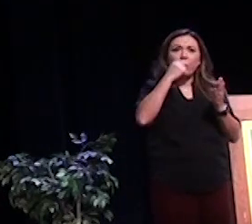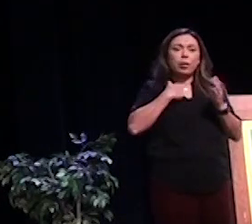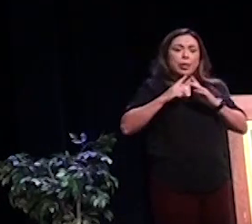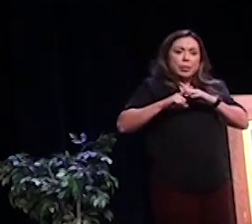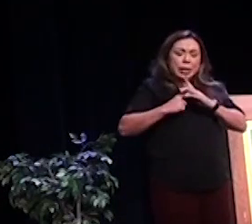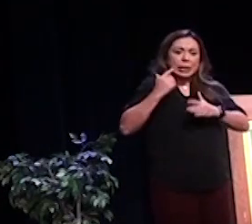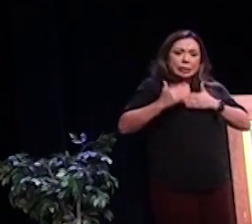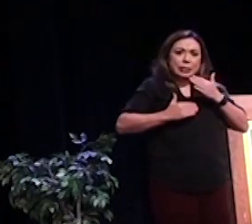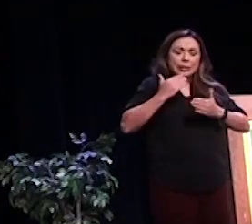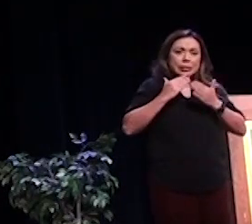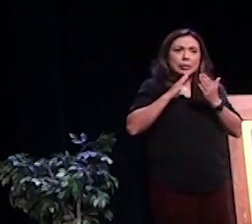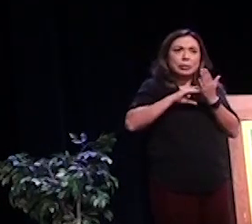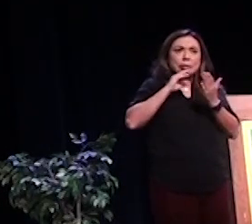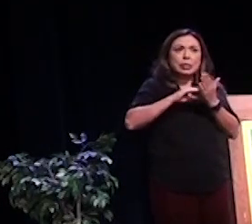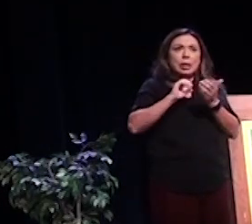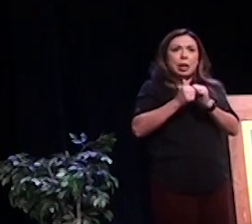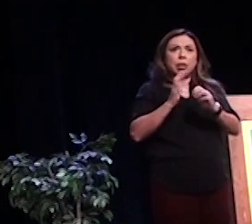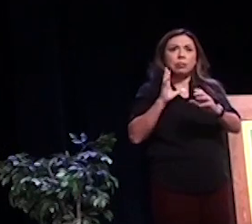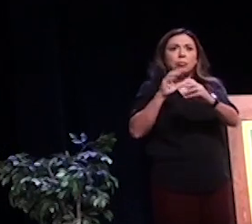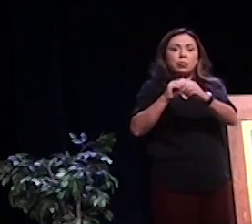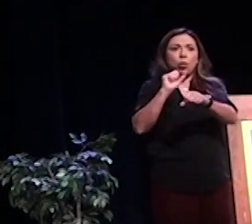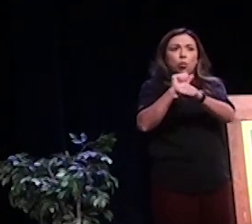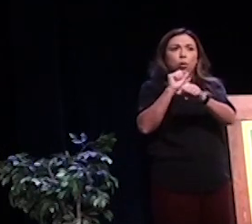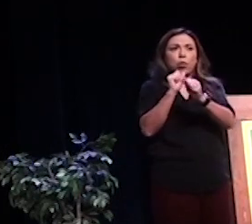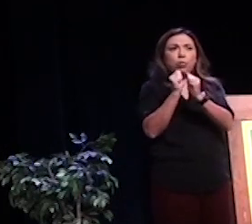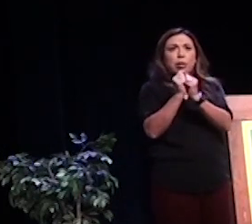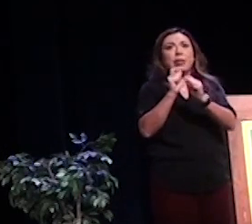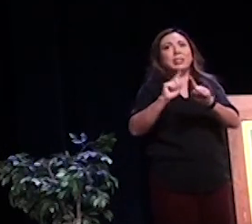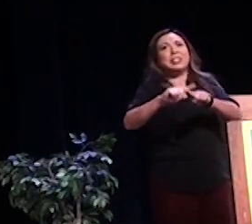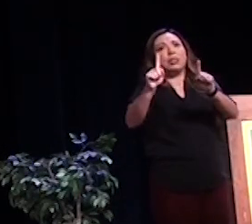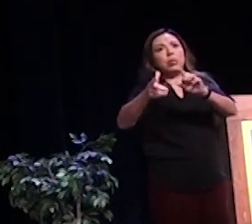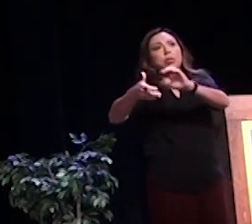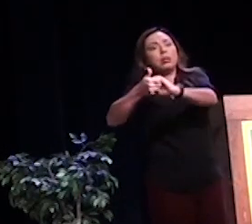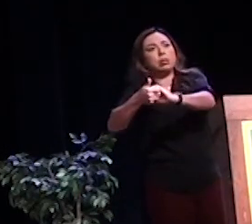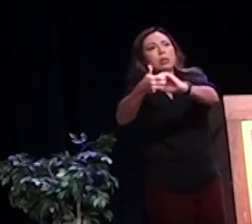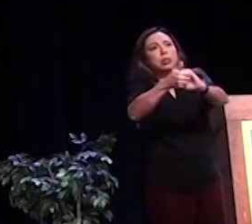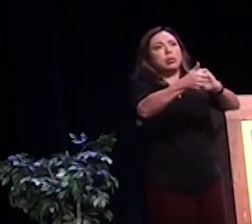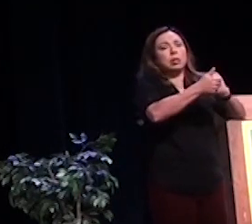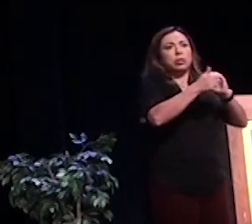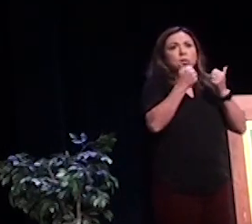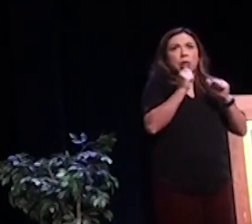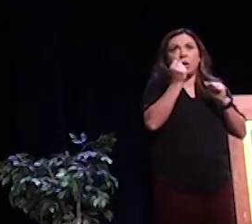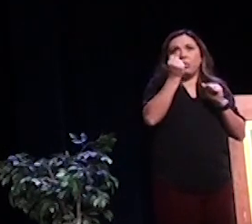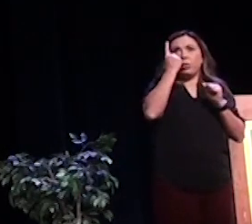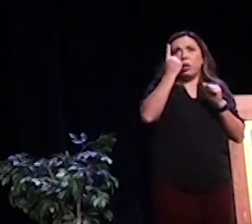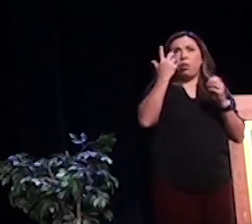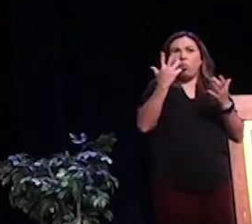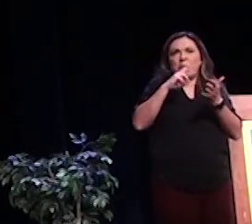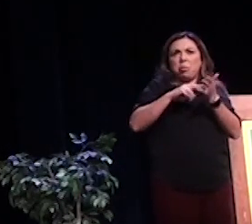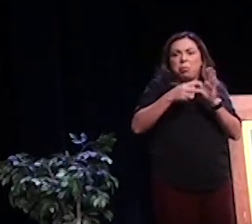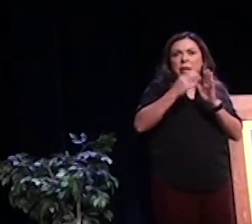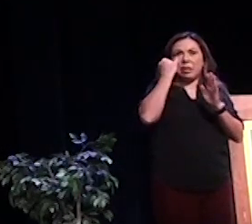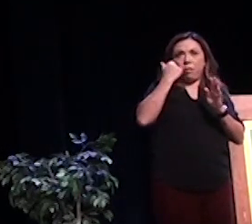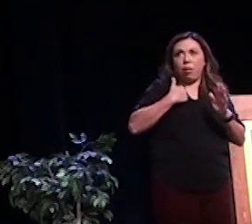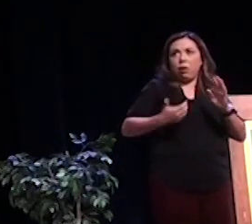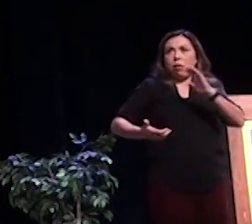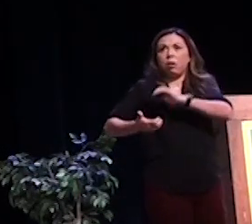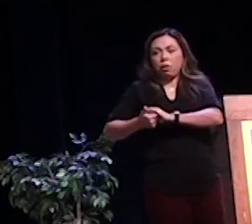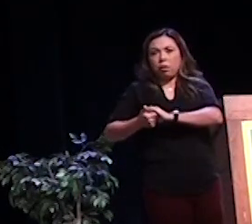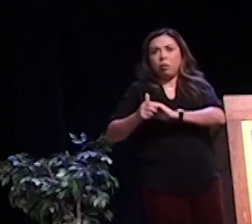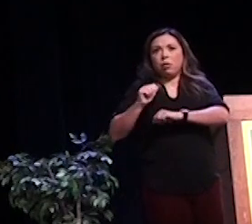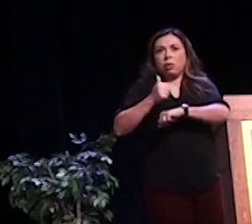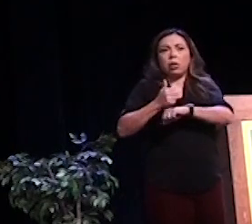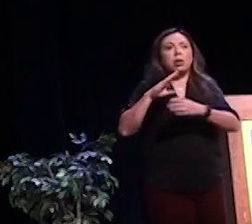with community and working with different partners to really understand what it means to partner with us to create a community land trust.